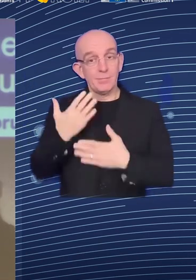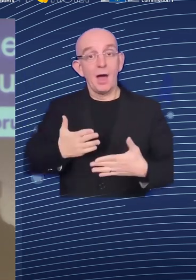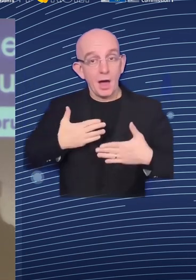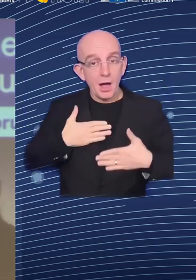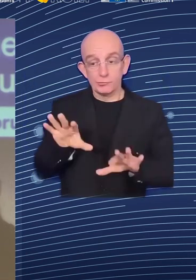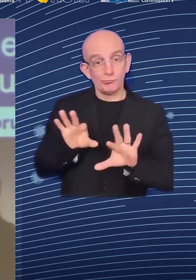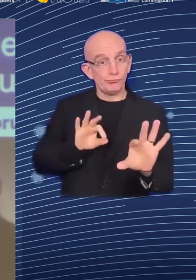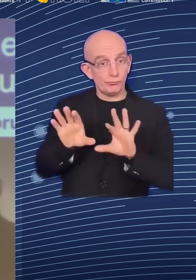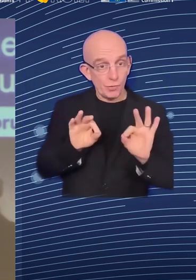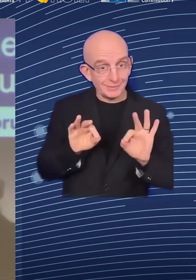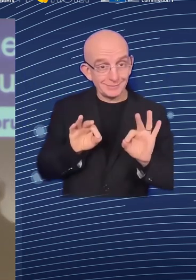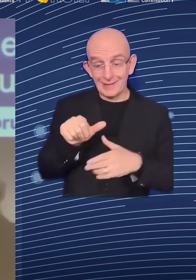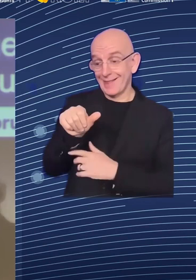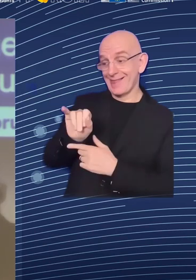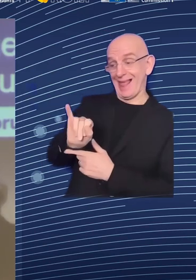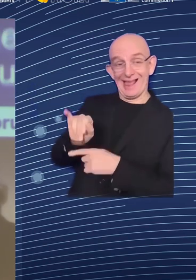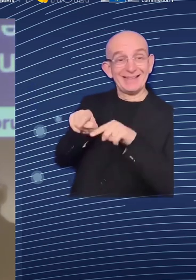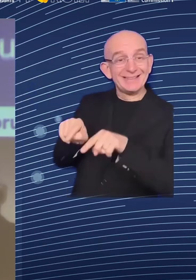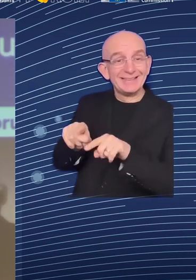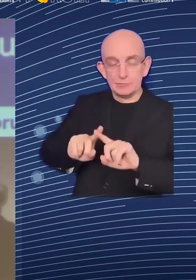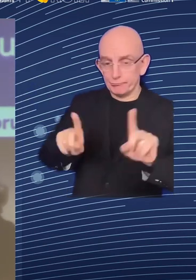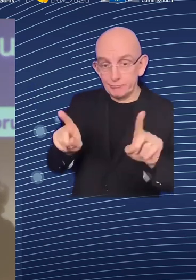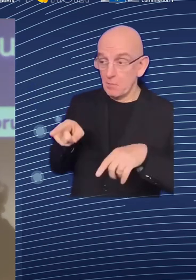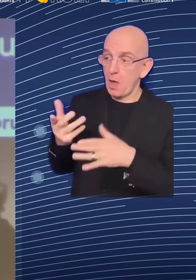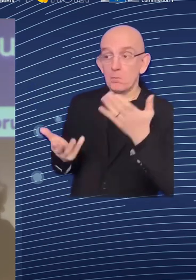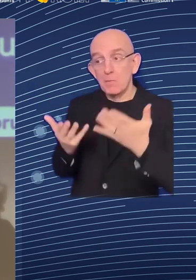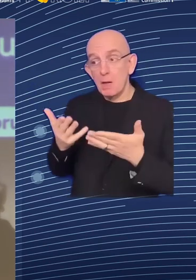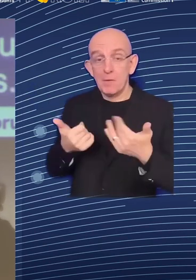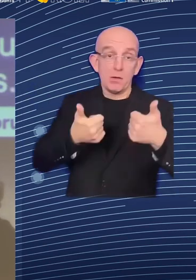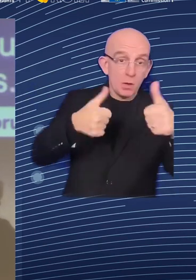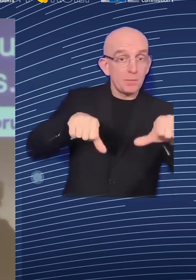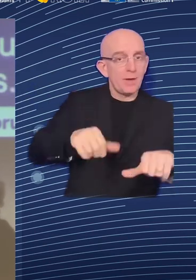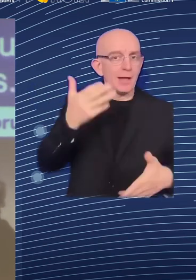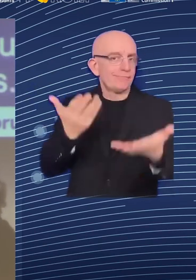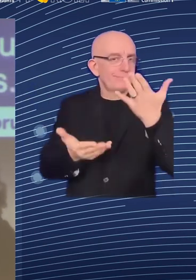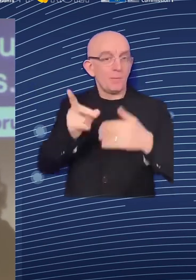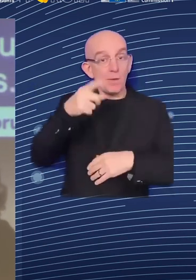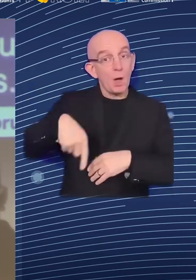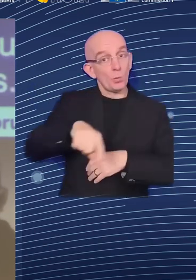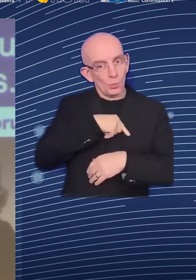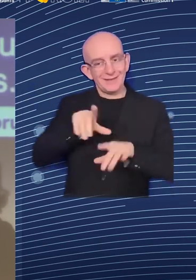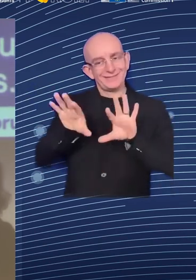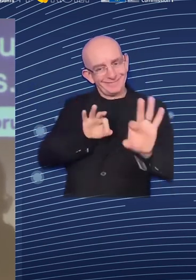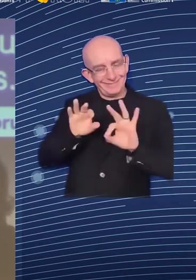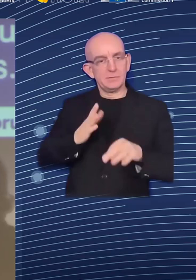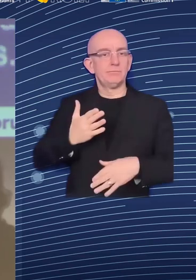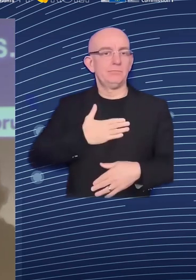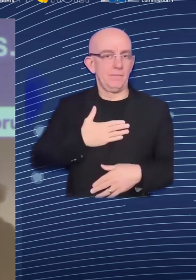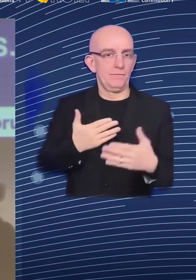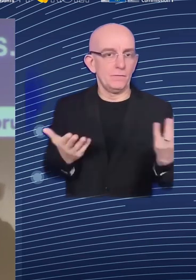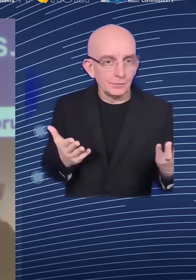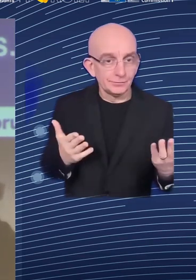methodologies and pedagogy should be built in that way that we learn students make good